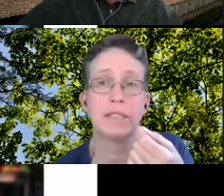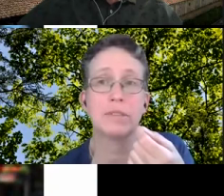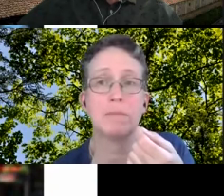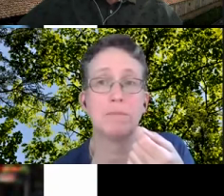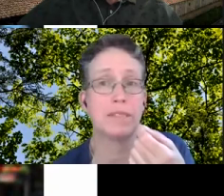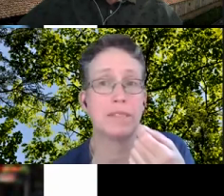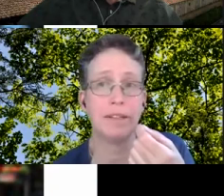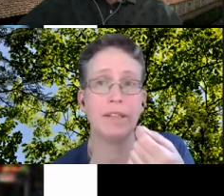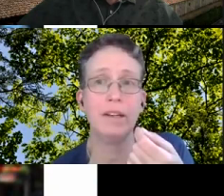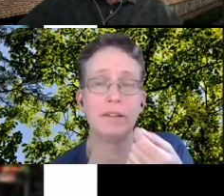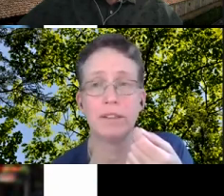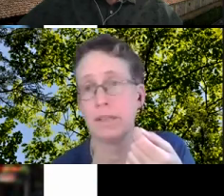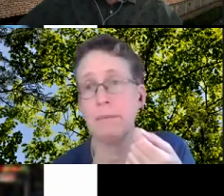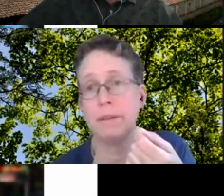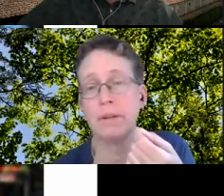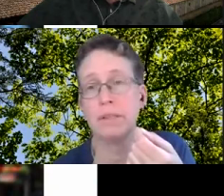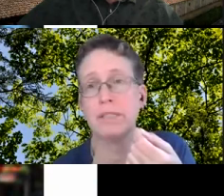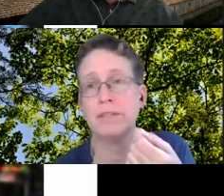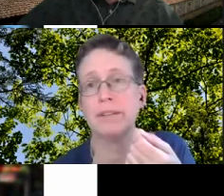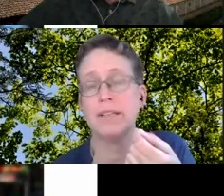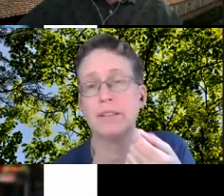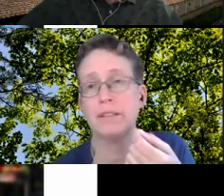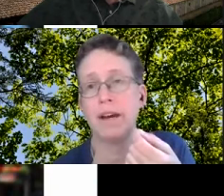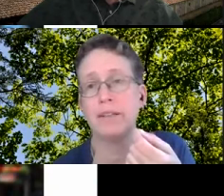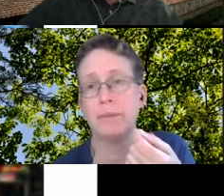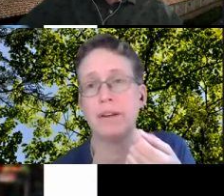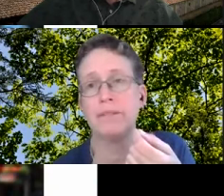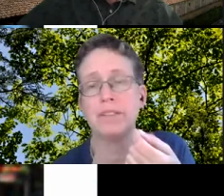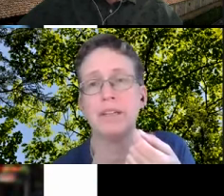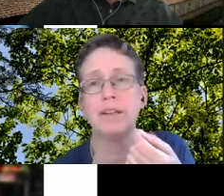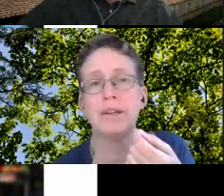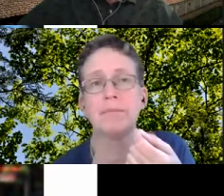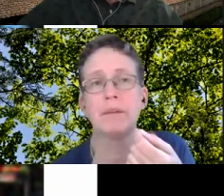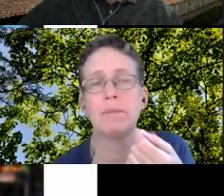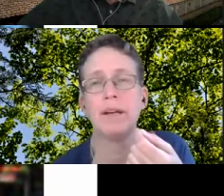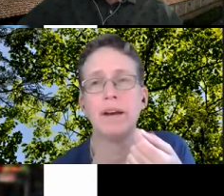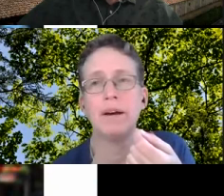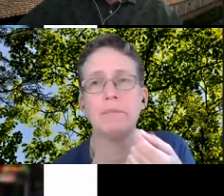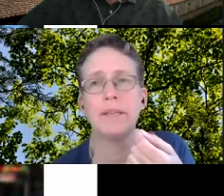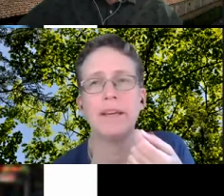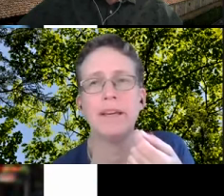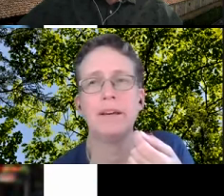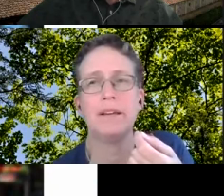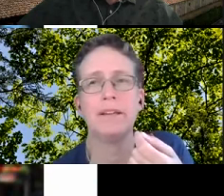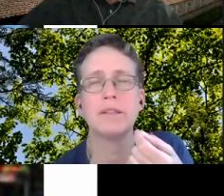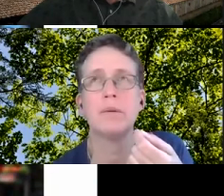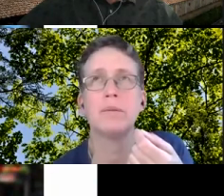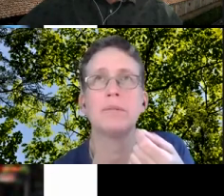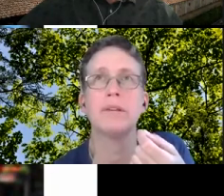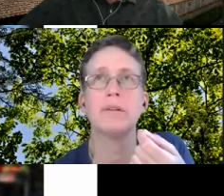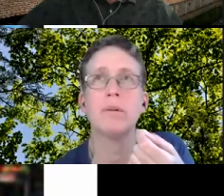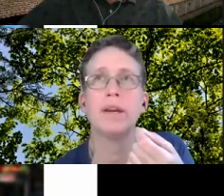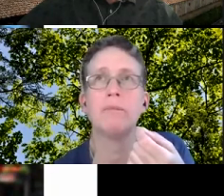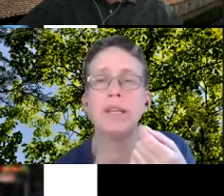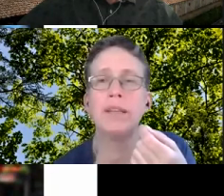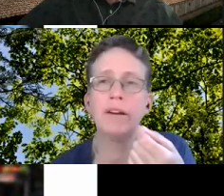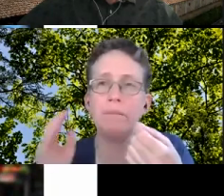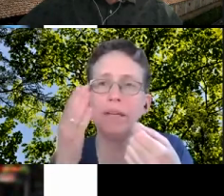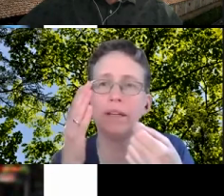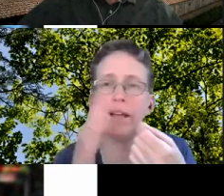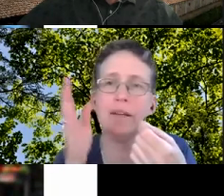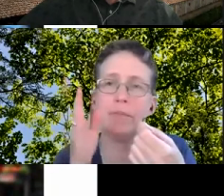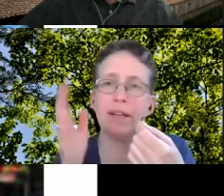not specifically, some of them are specifically tied to biodiversity, but they, so, when